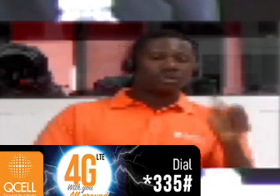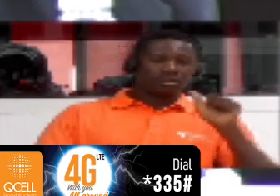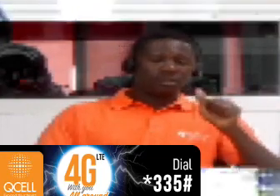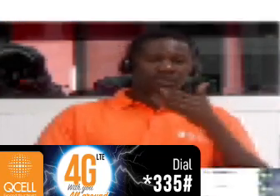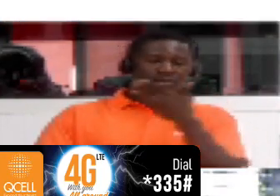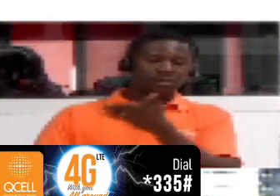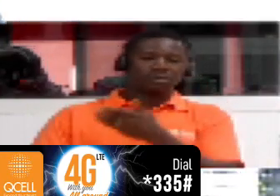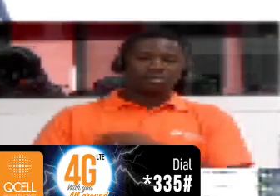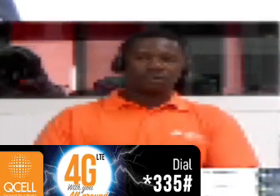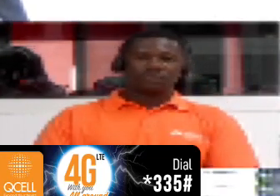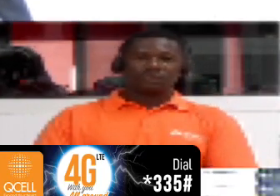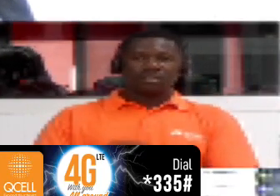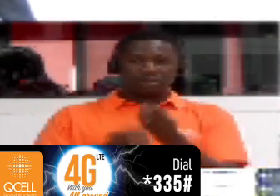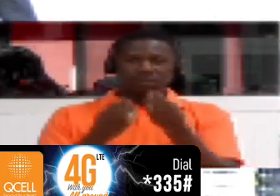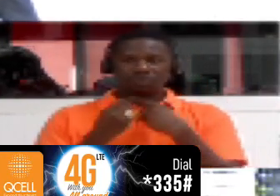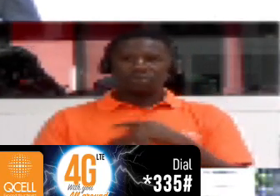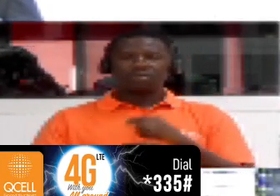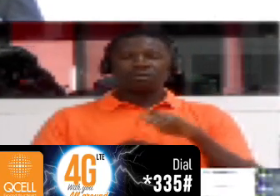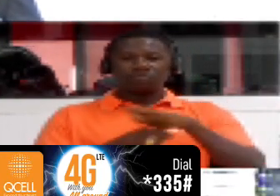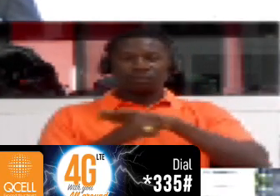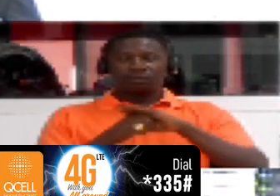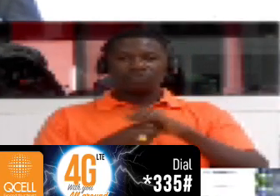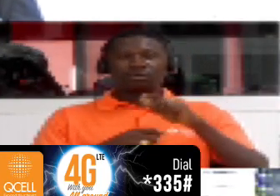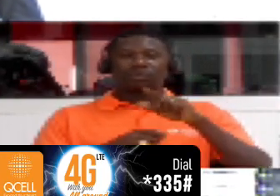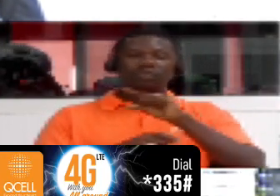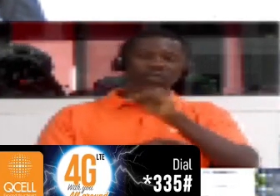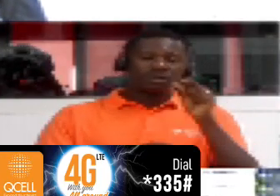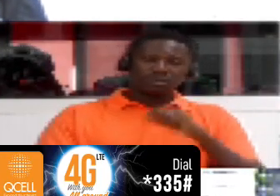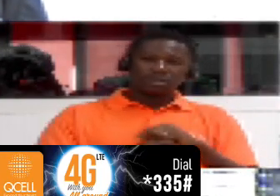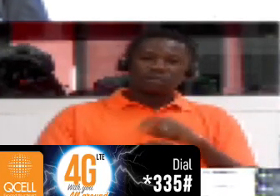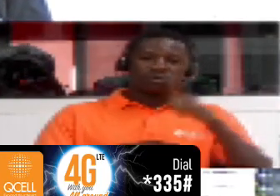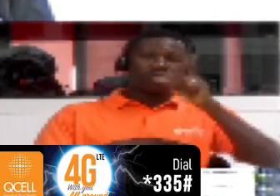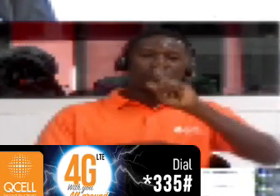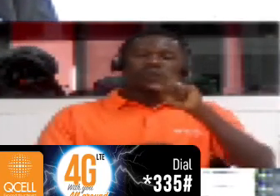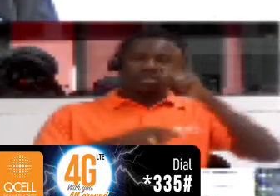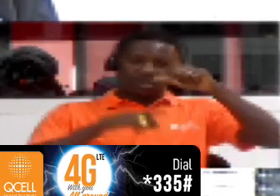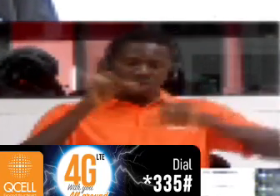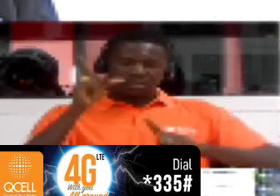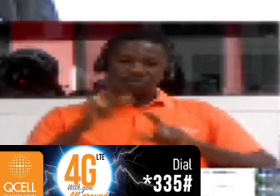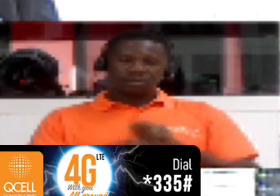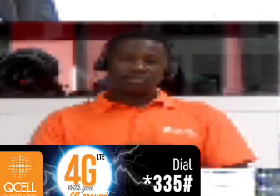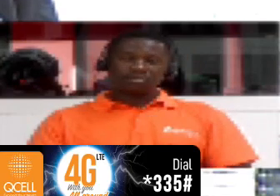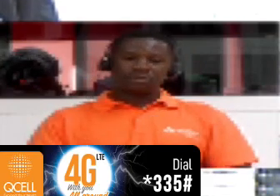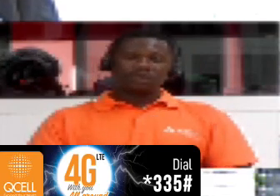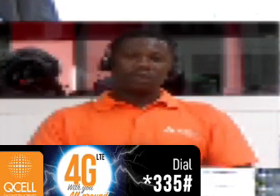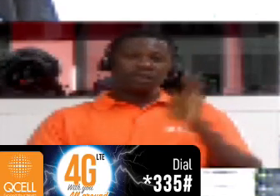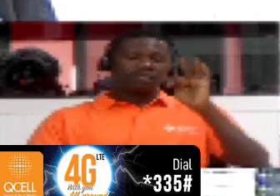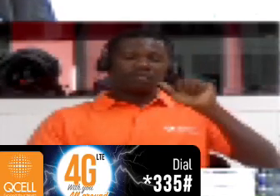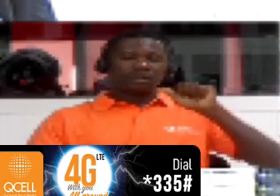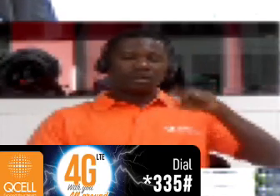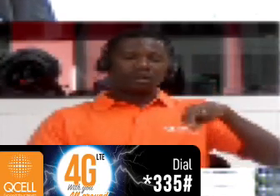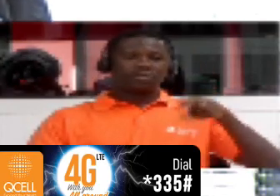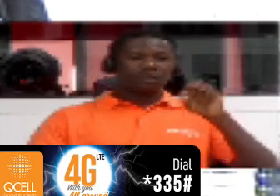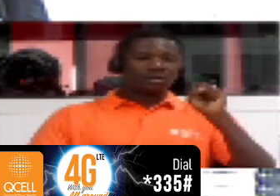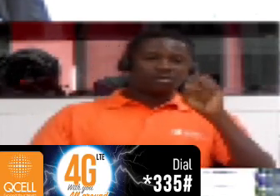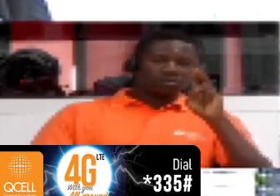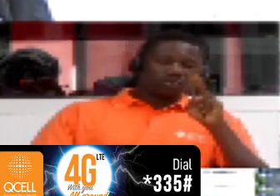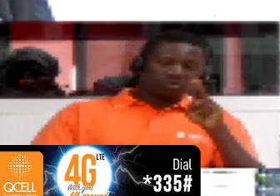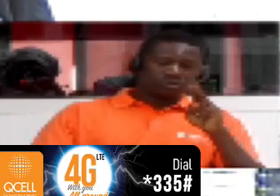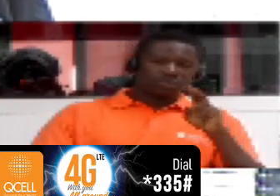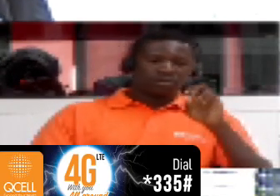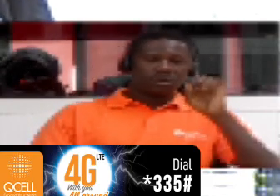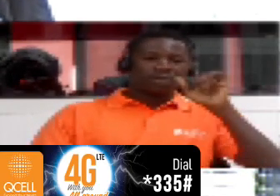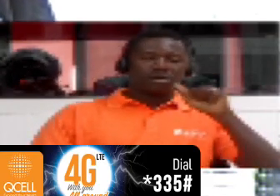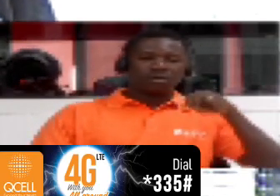ranks? What rank was Fansunyabali? Fansunyabali was a 002. At that time,